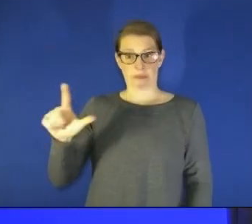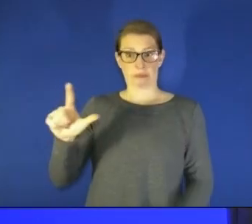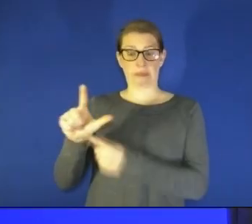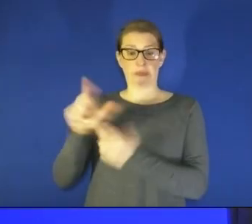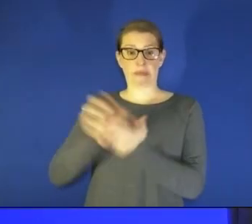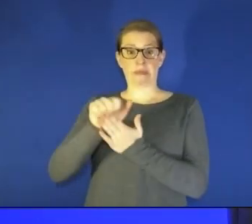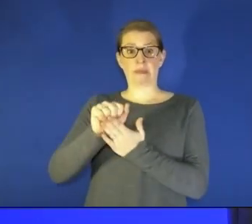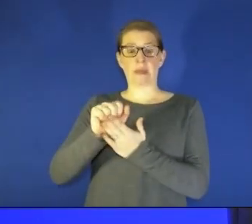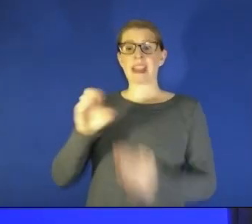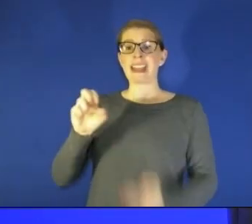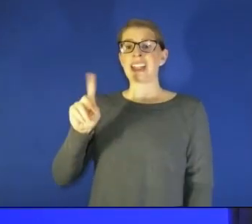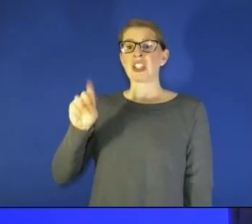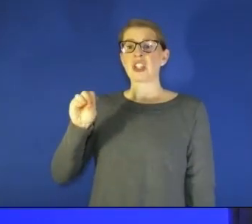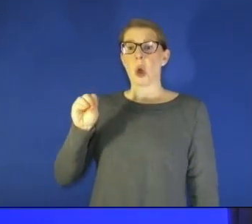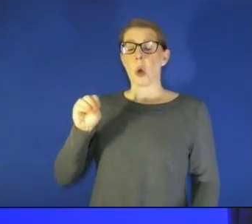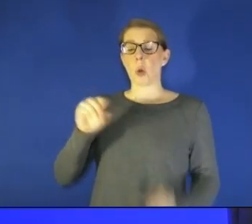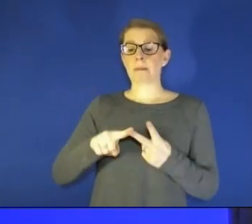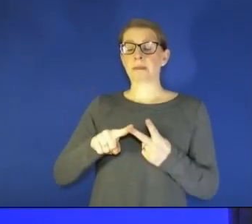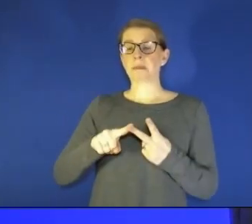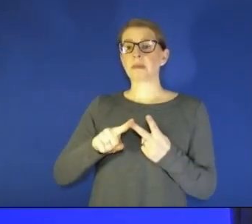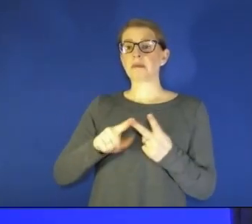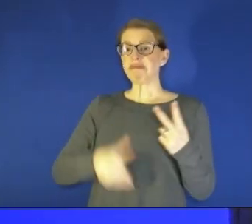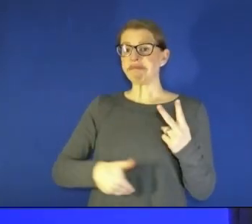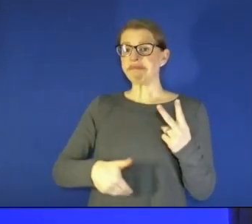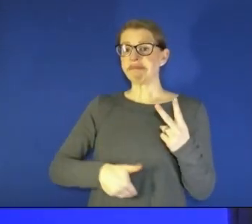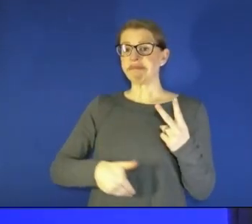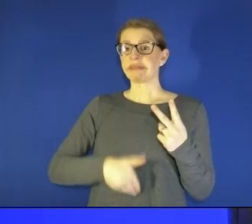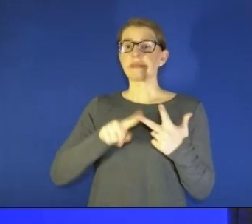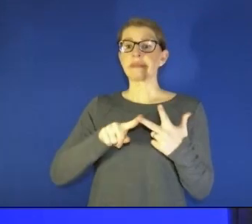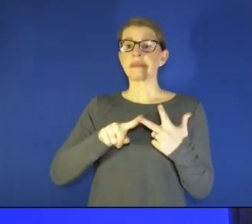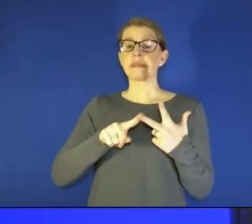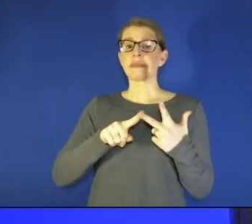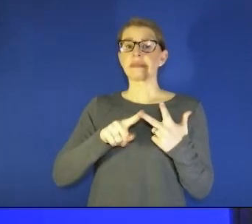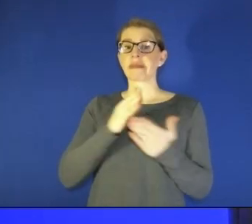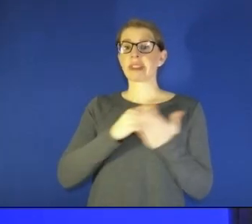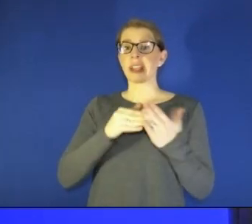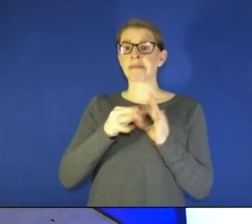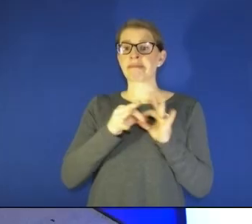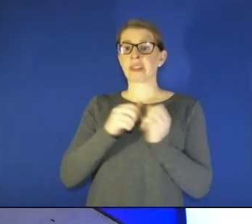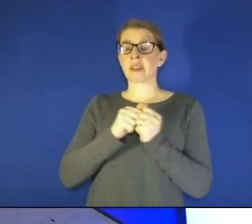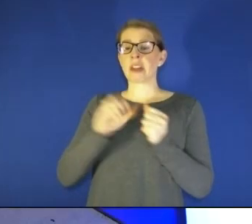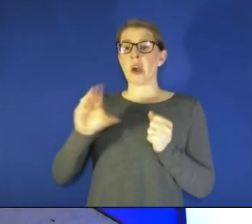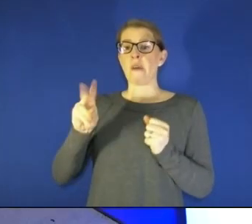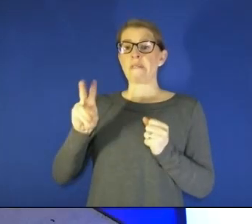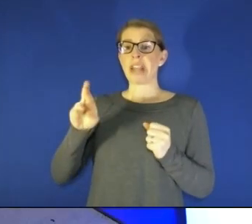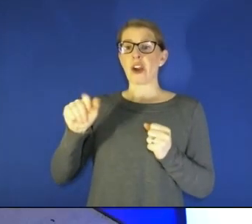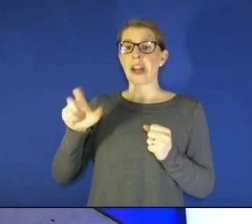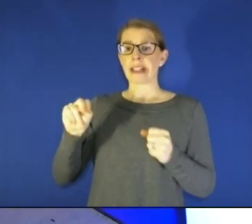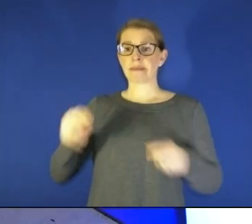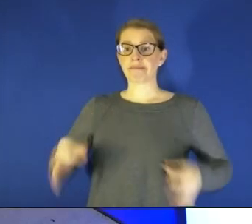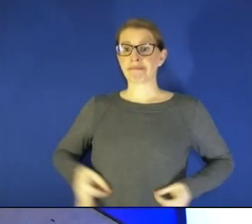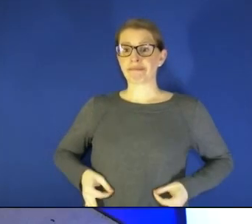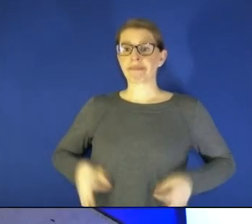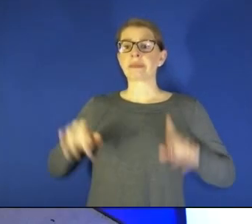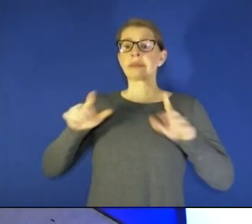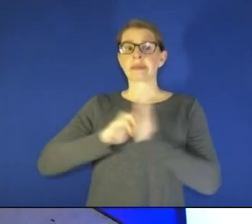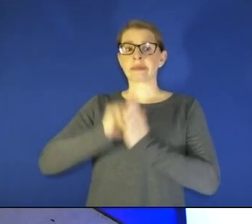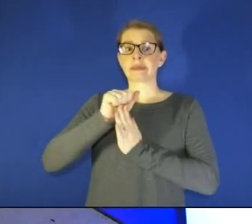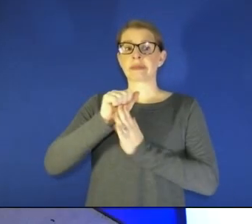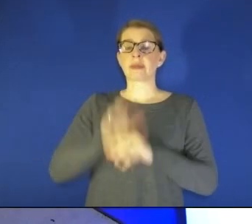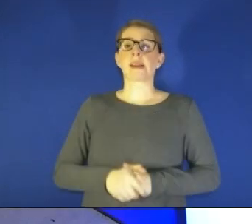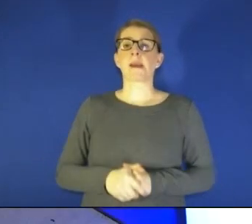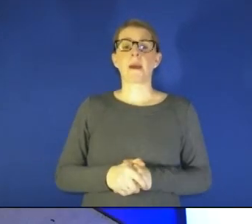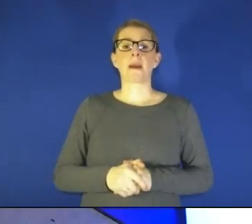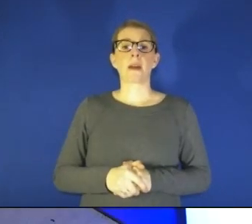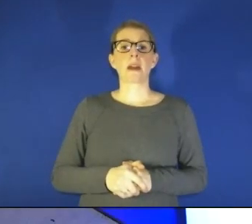Endometrial cancer, stomach cancers, some related to ovarian cancers and things like that. All right, so what lifestyle risks do people need to watch out